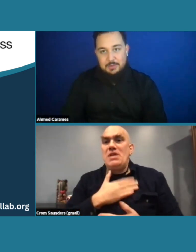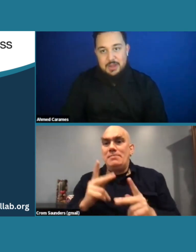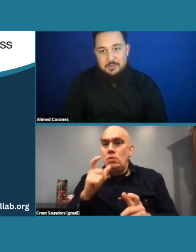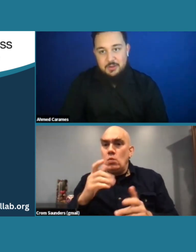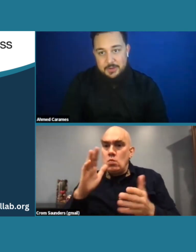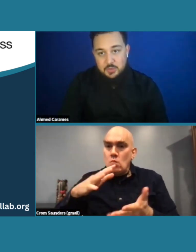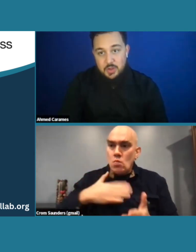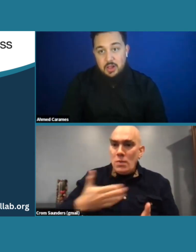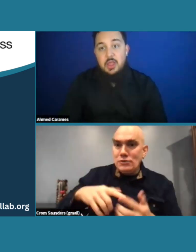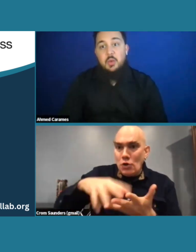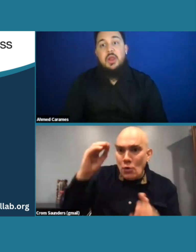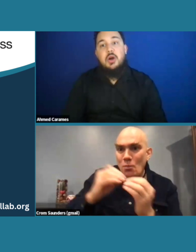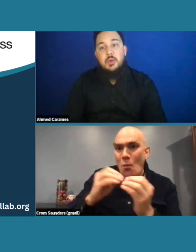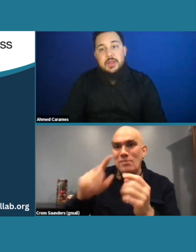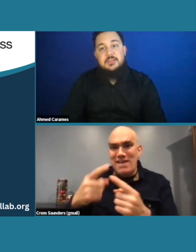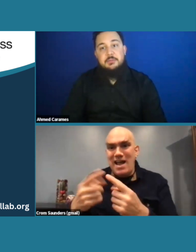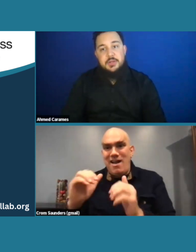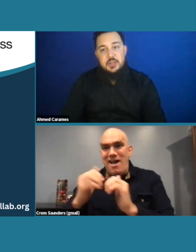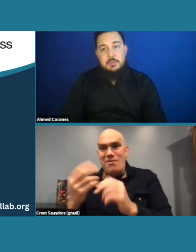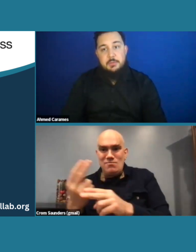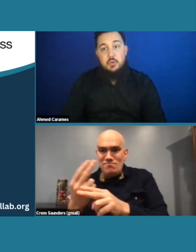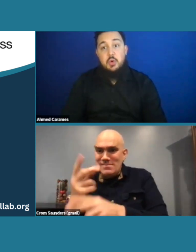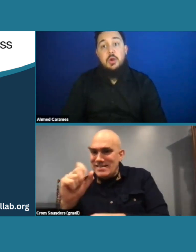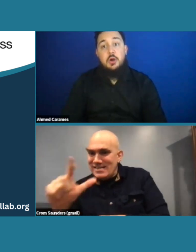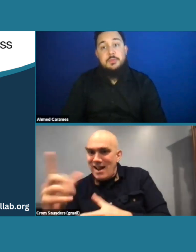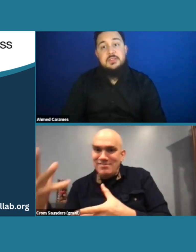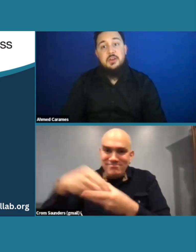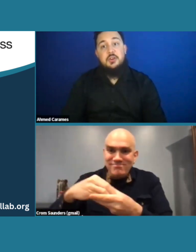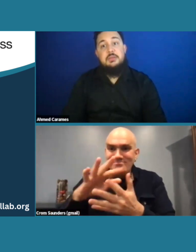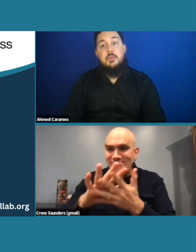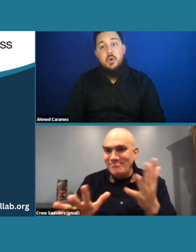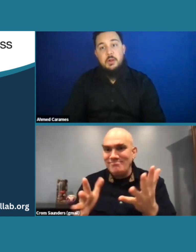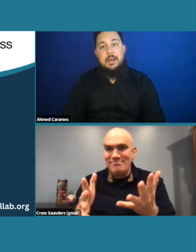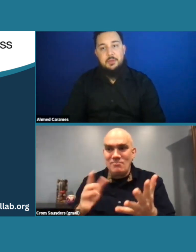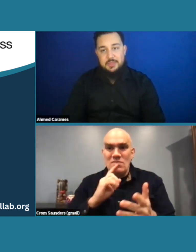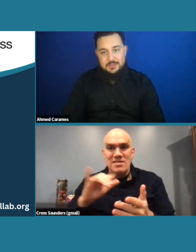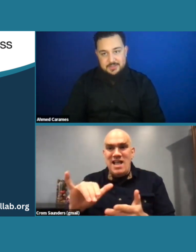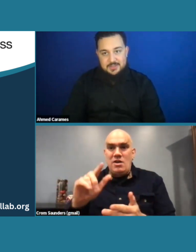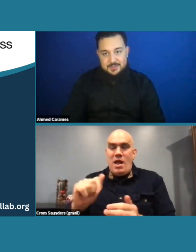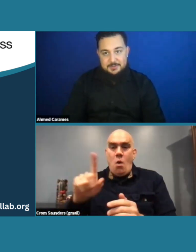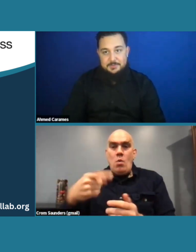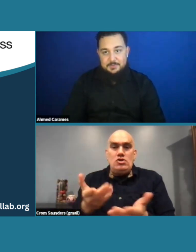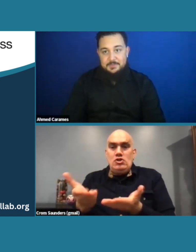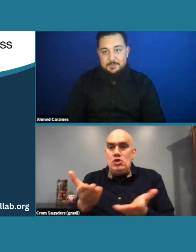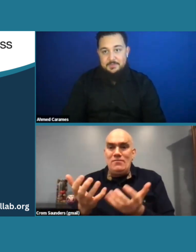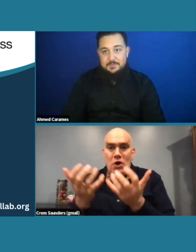thank everybody for coming as well. We always appreciate people who are open to learning more about this.